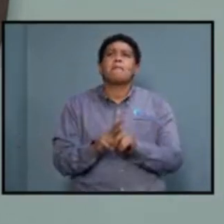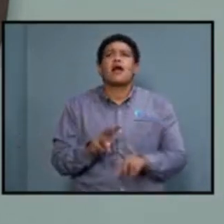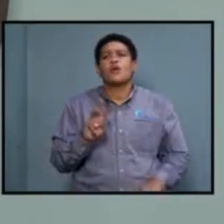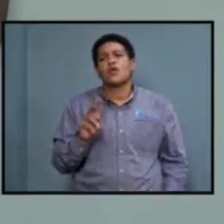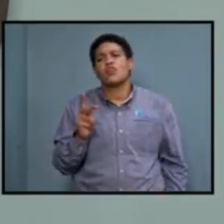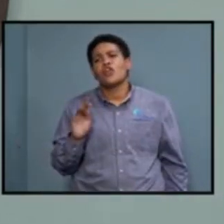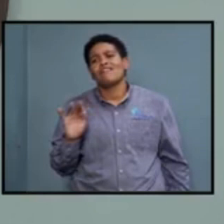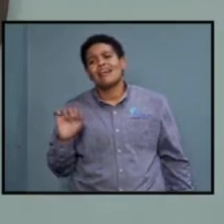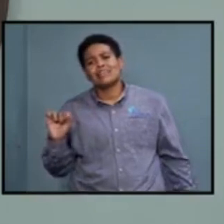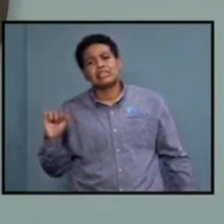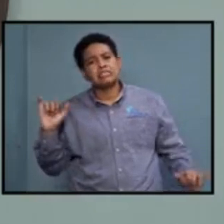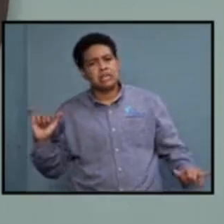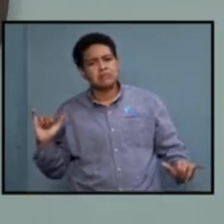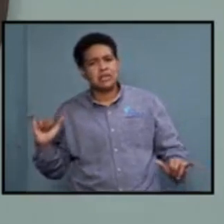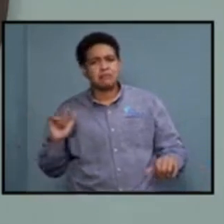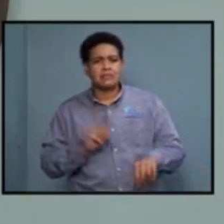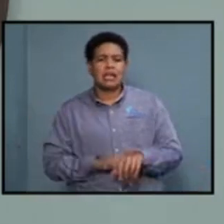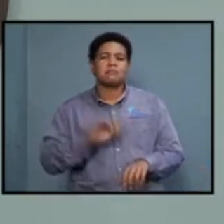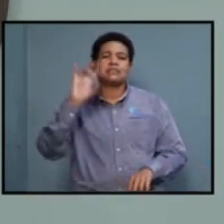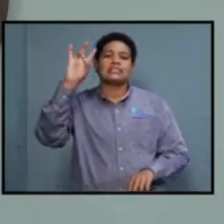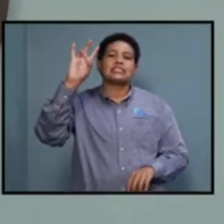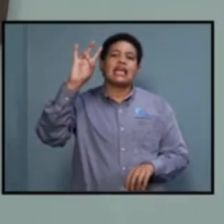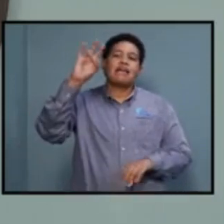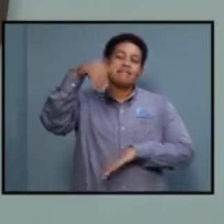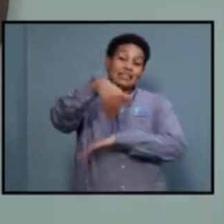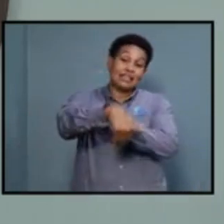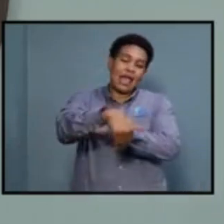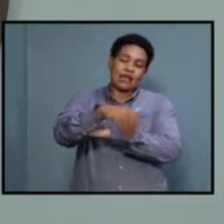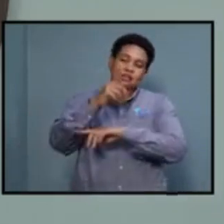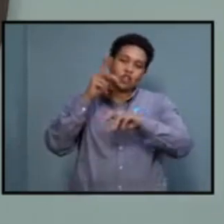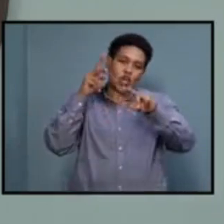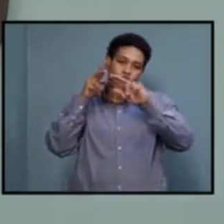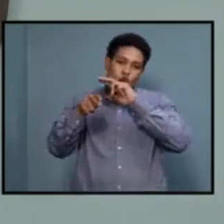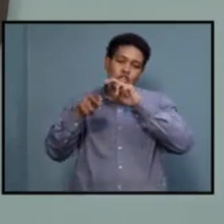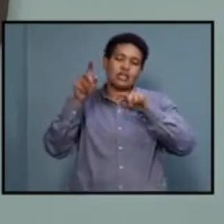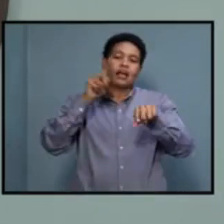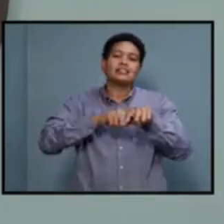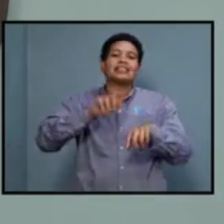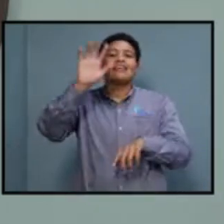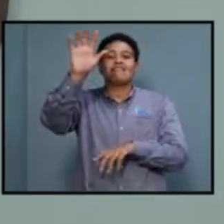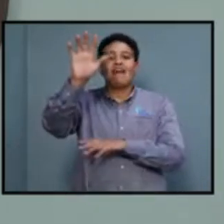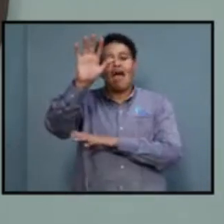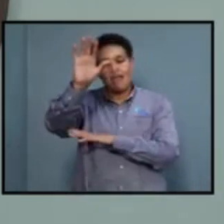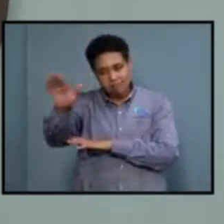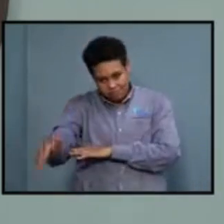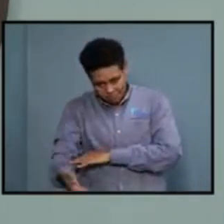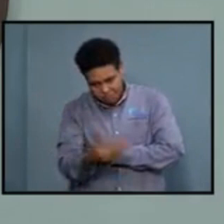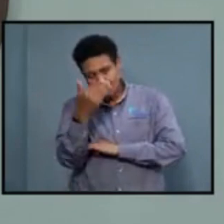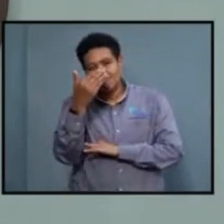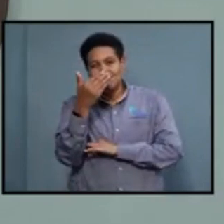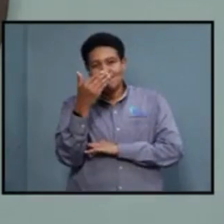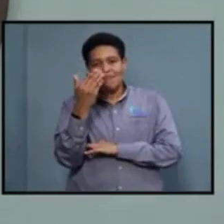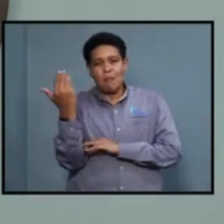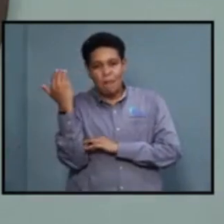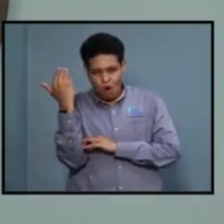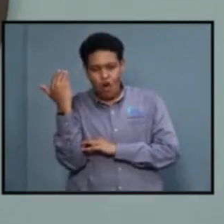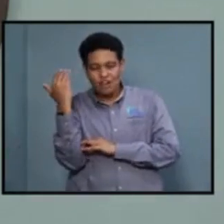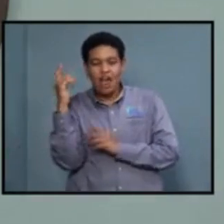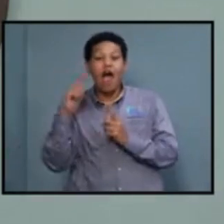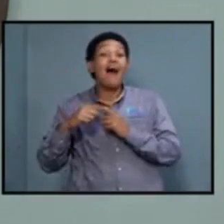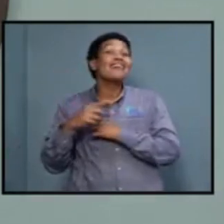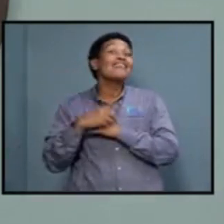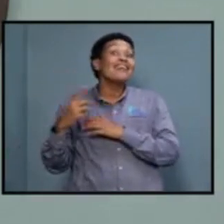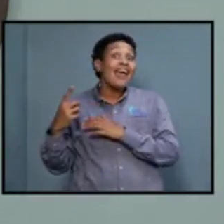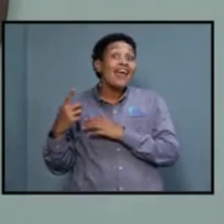will be 7 p.m nightly until 5 a.m the following morning on days